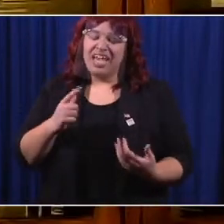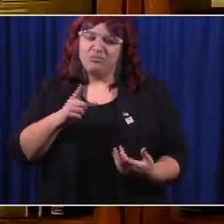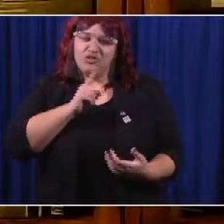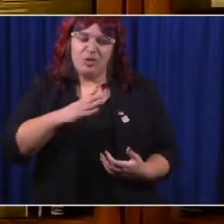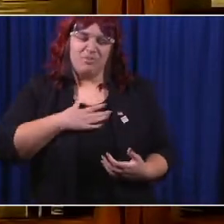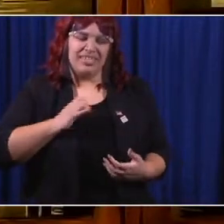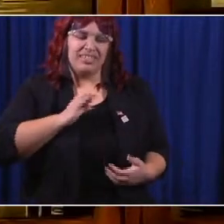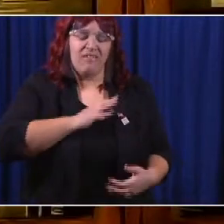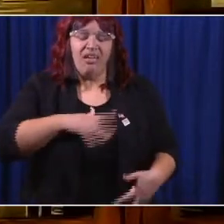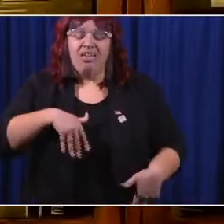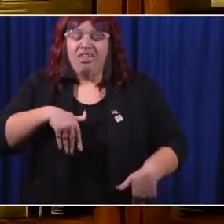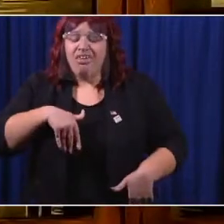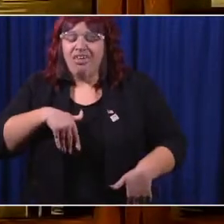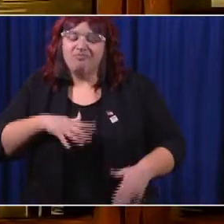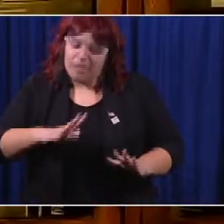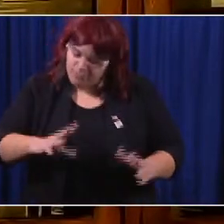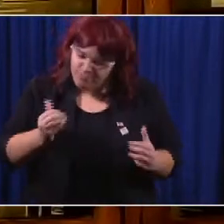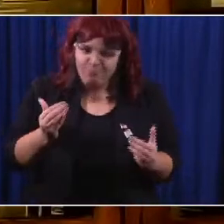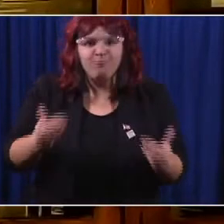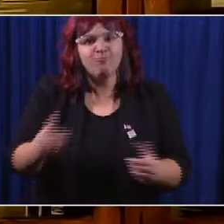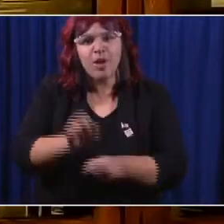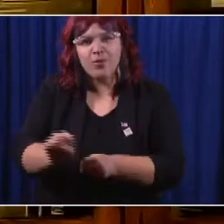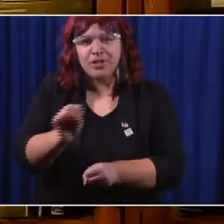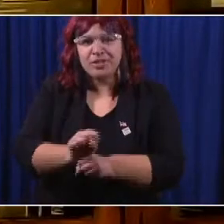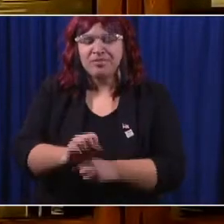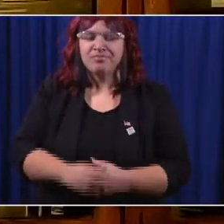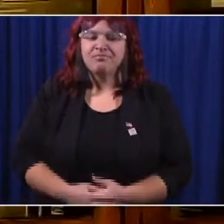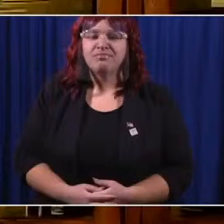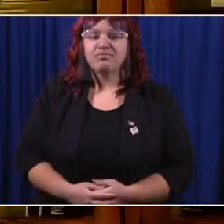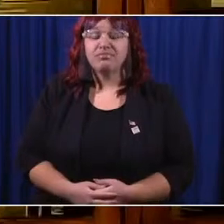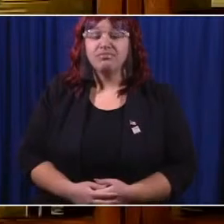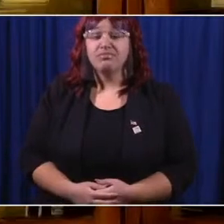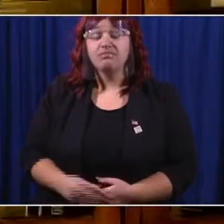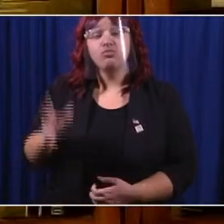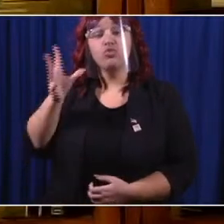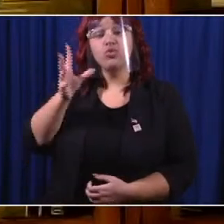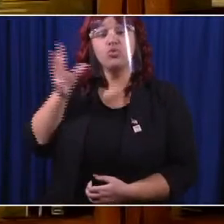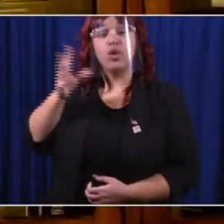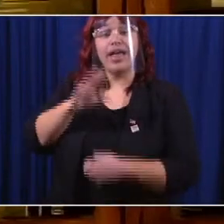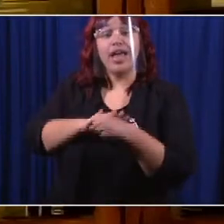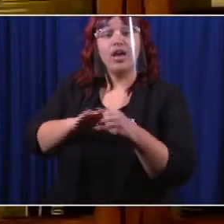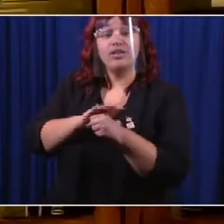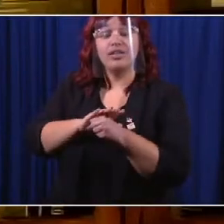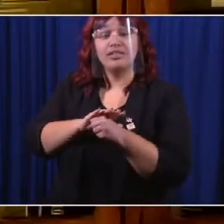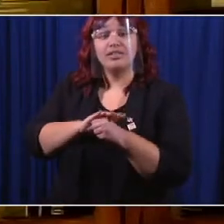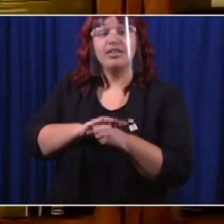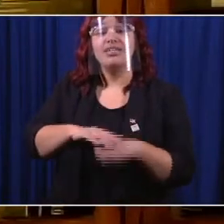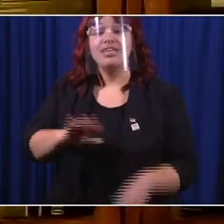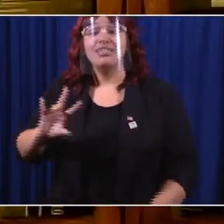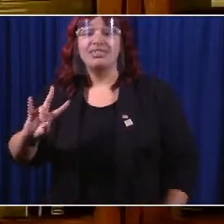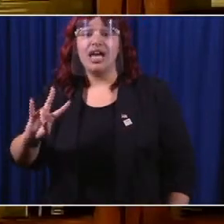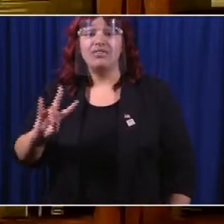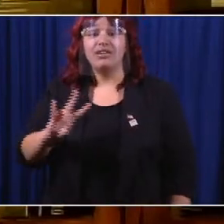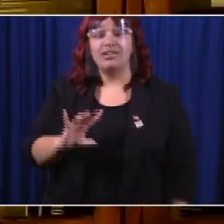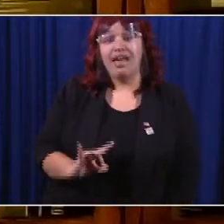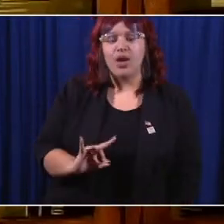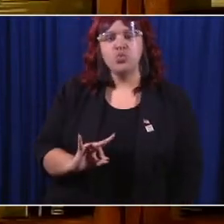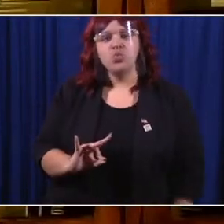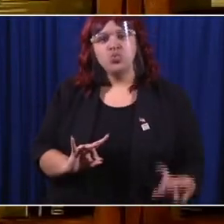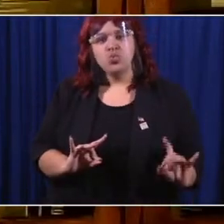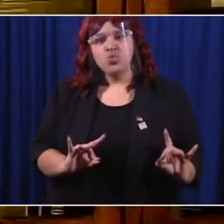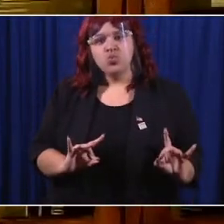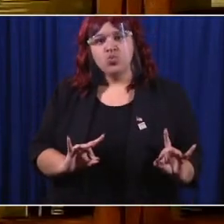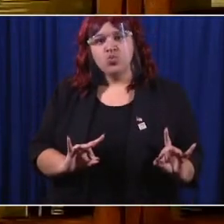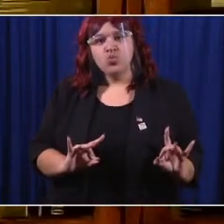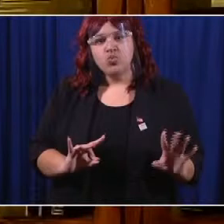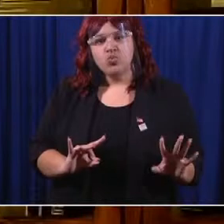in our zone is the rural areas of our zone, region 7 and 8, be hit particularly hard by this.